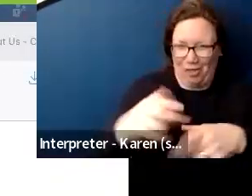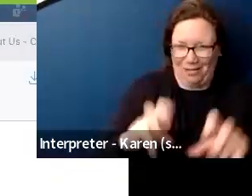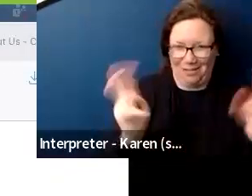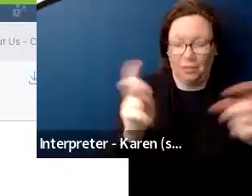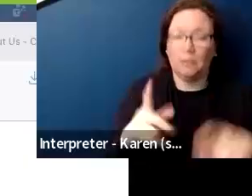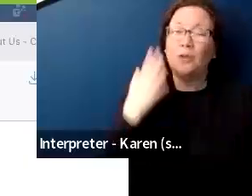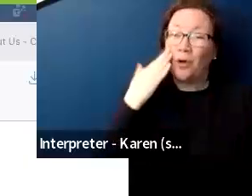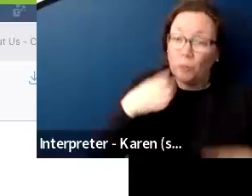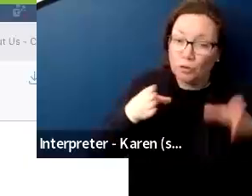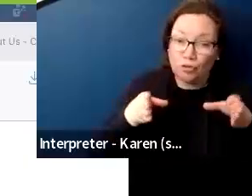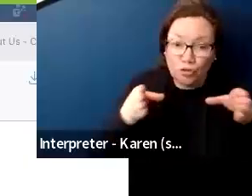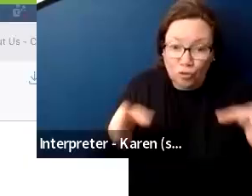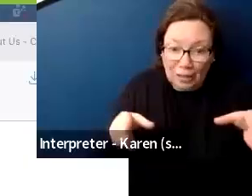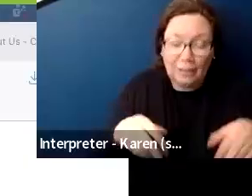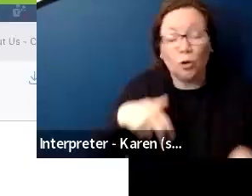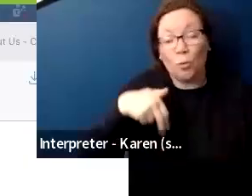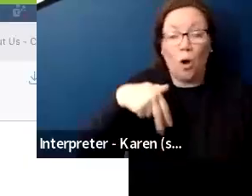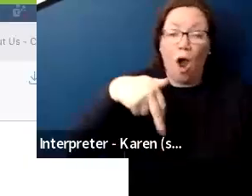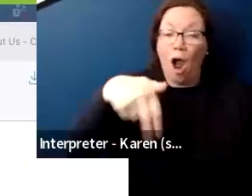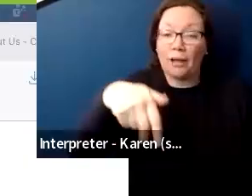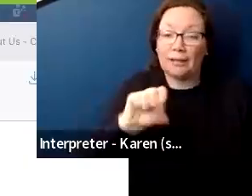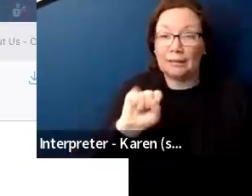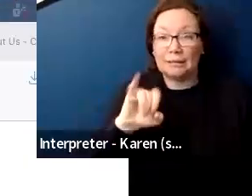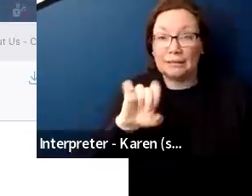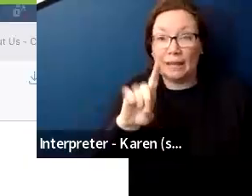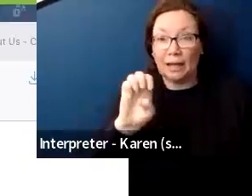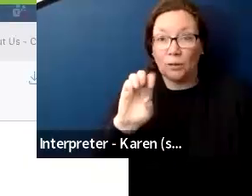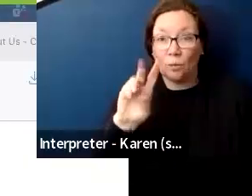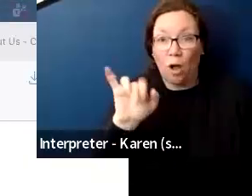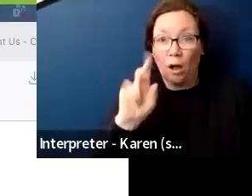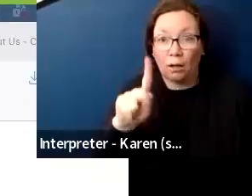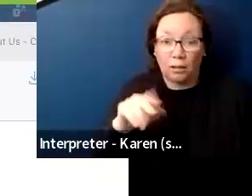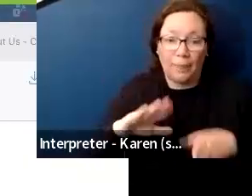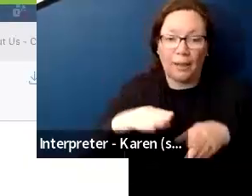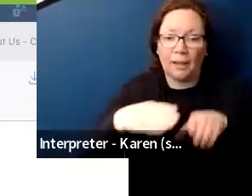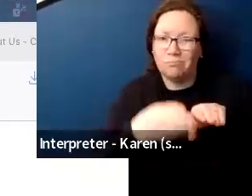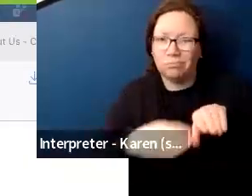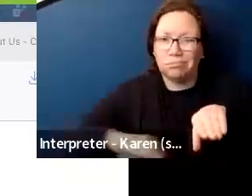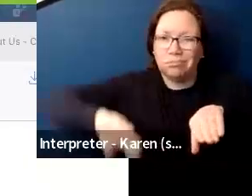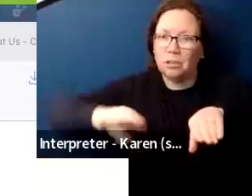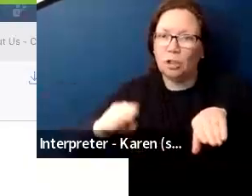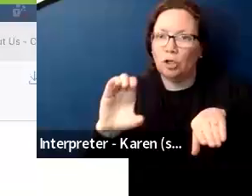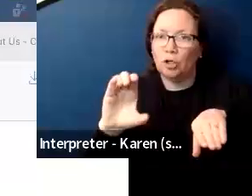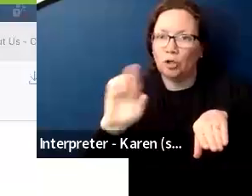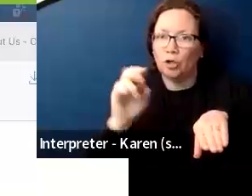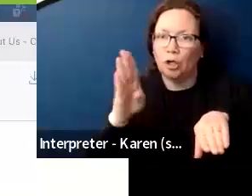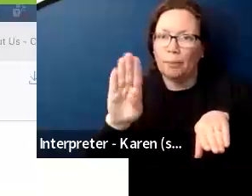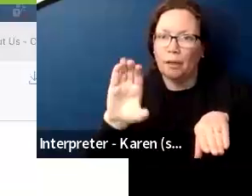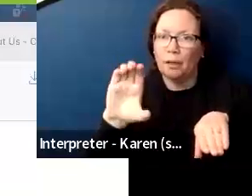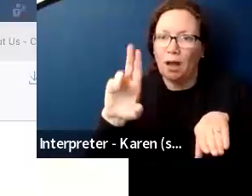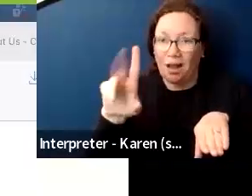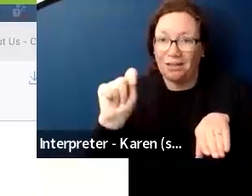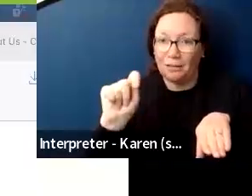there's little curb cuts, right? So that were originally enacted or required, right, by the ADA when it was passed